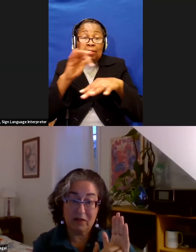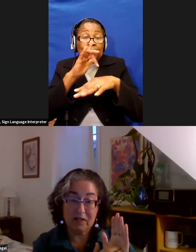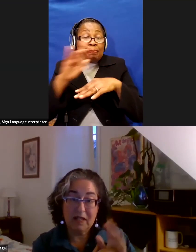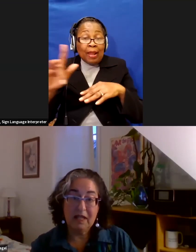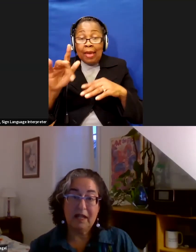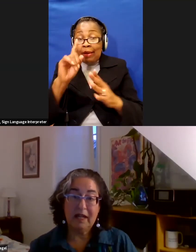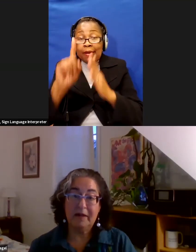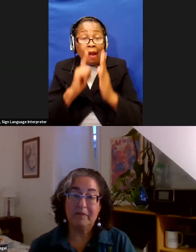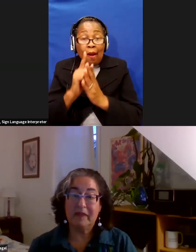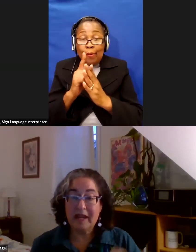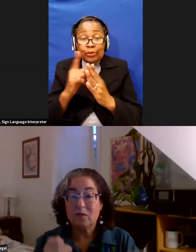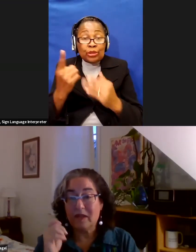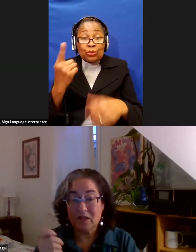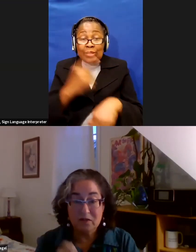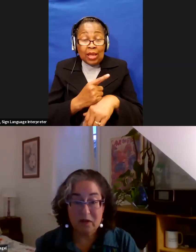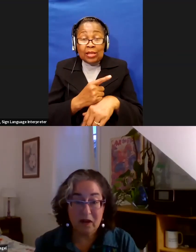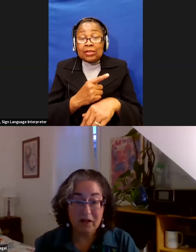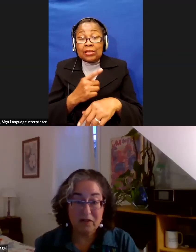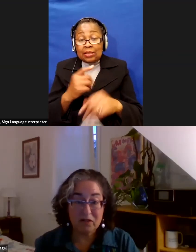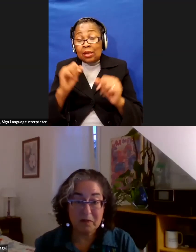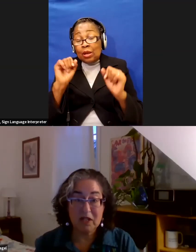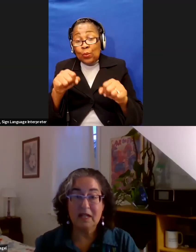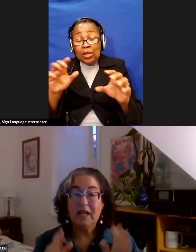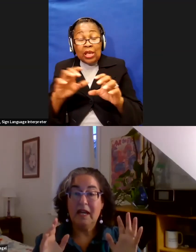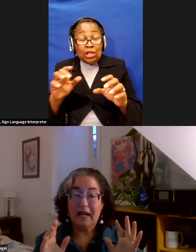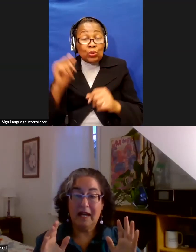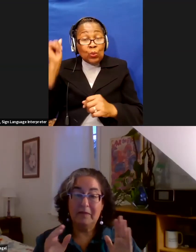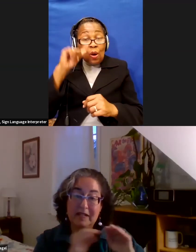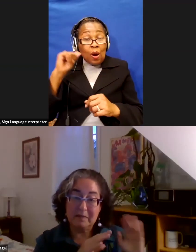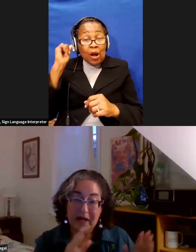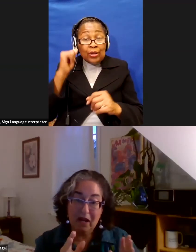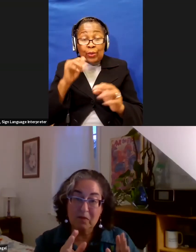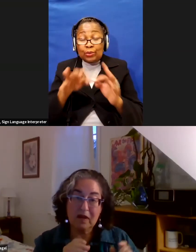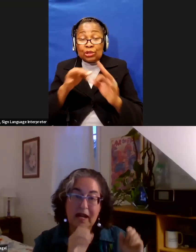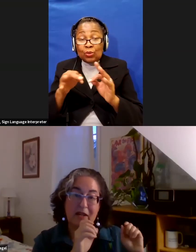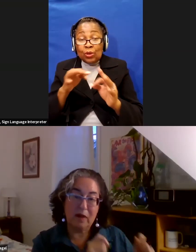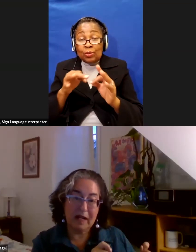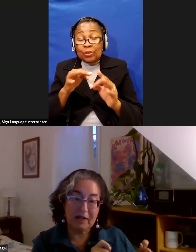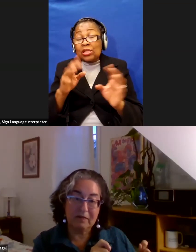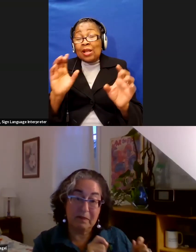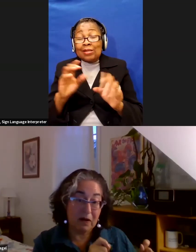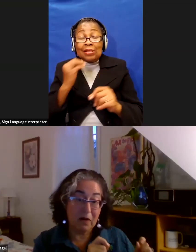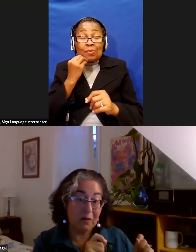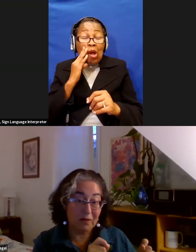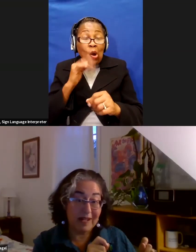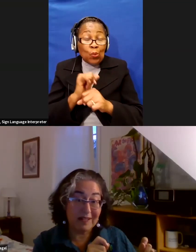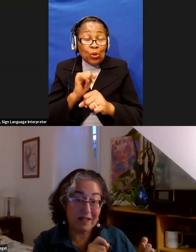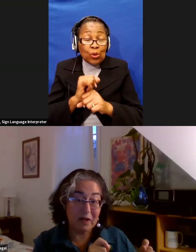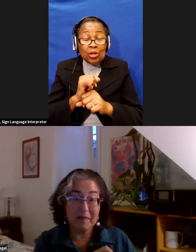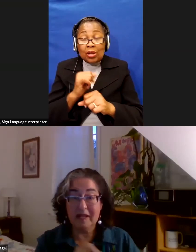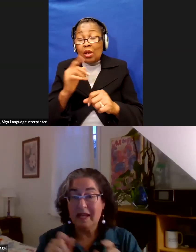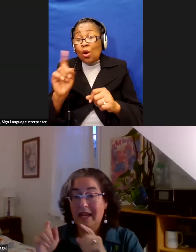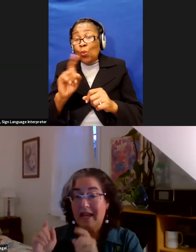notice. Yes, we can do audio description. I did my homework. I know where I can borrow or rent